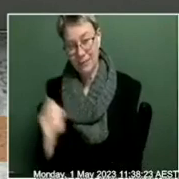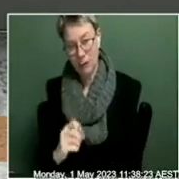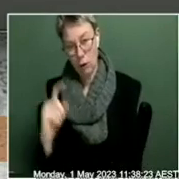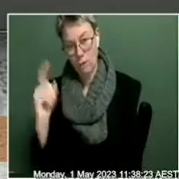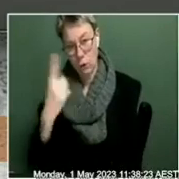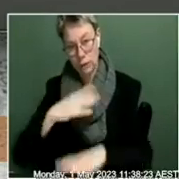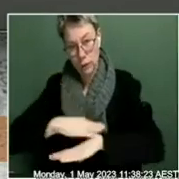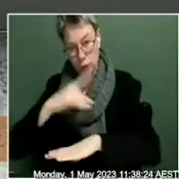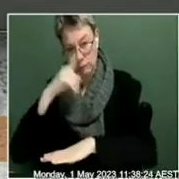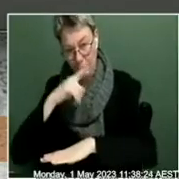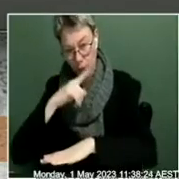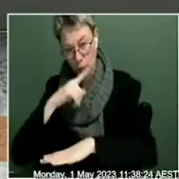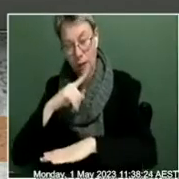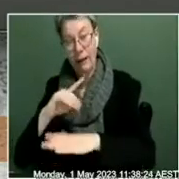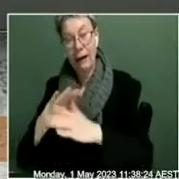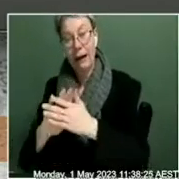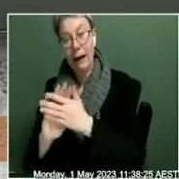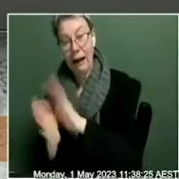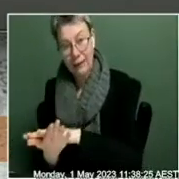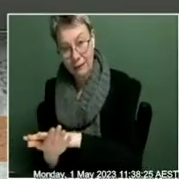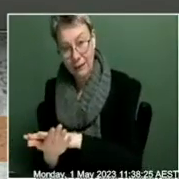I understand you're aware that